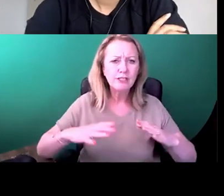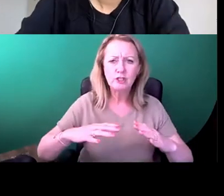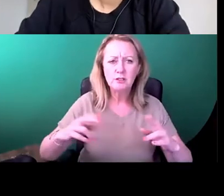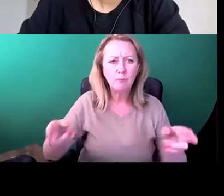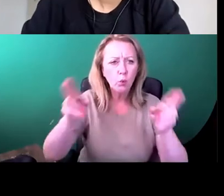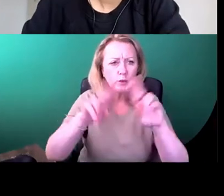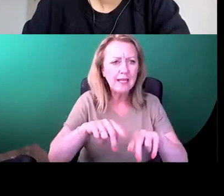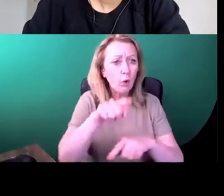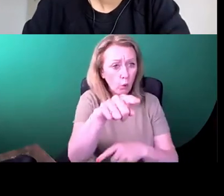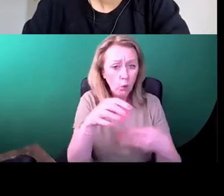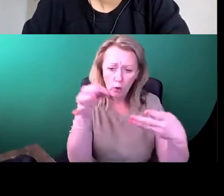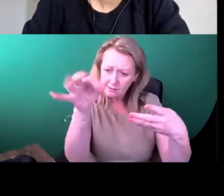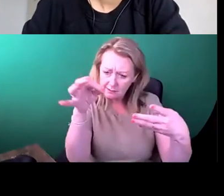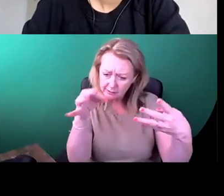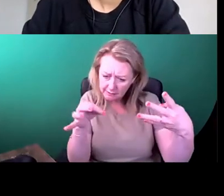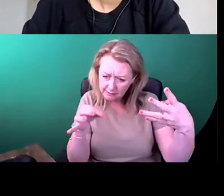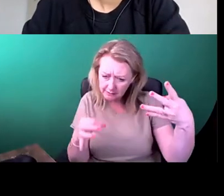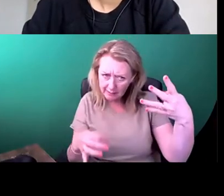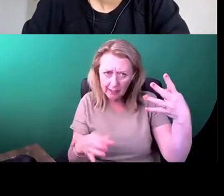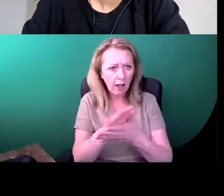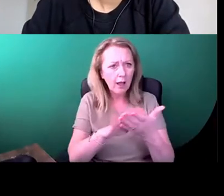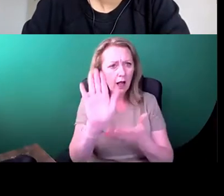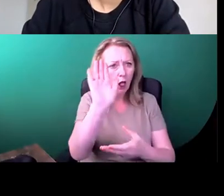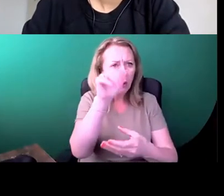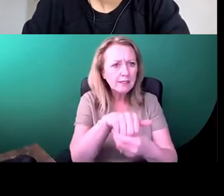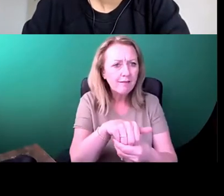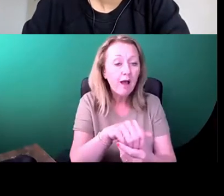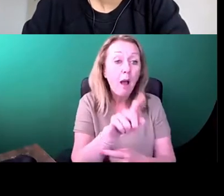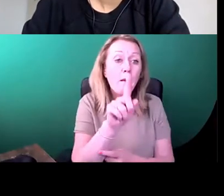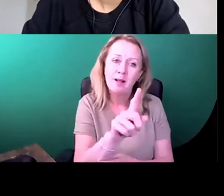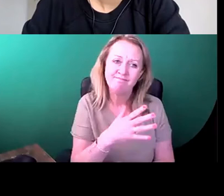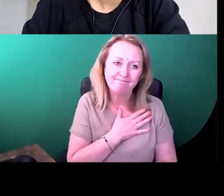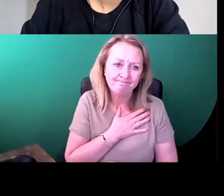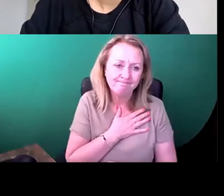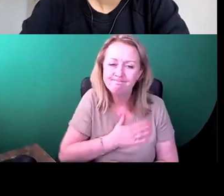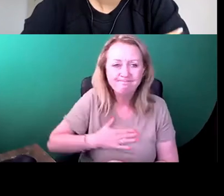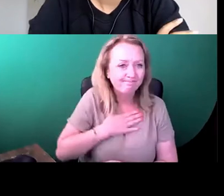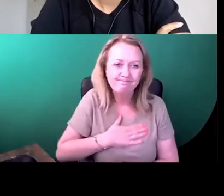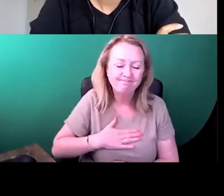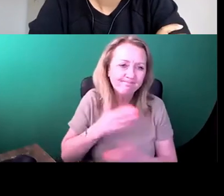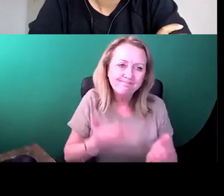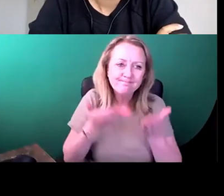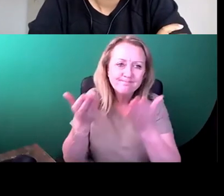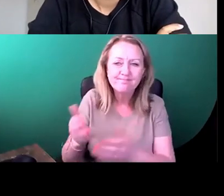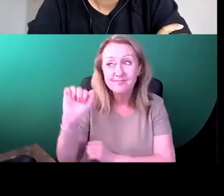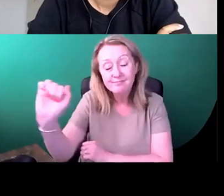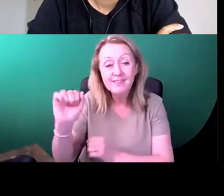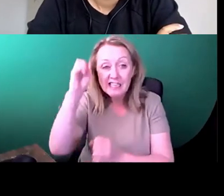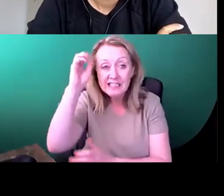the inclusivity boxes, but we're really sorry to tell you that this role has been given to a more experienced